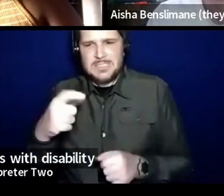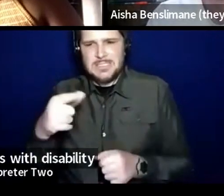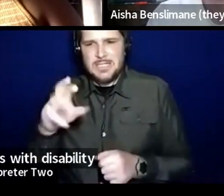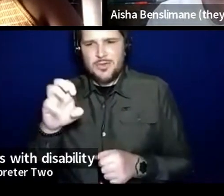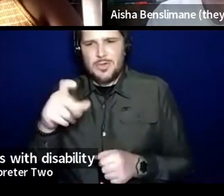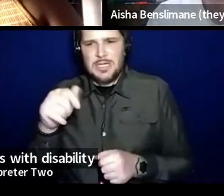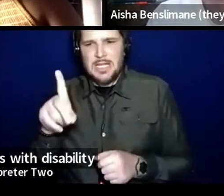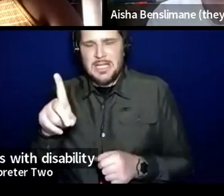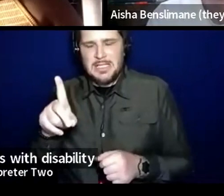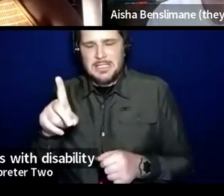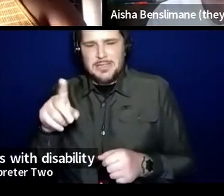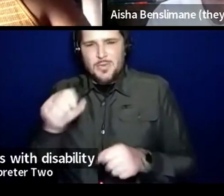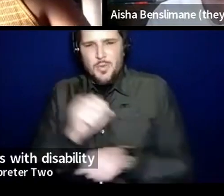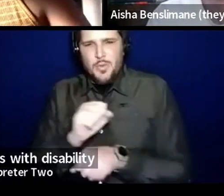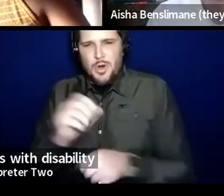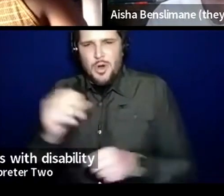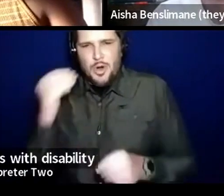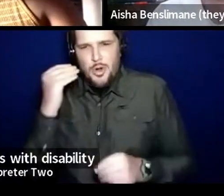provided work that is